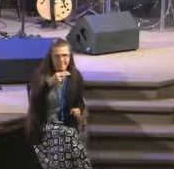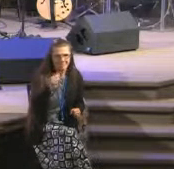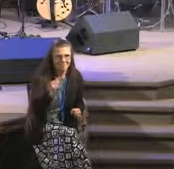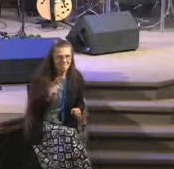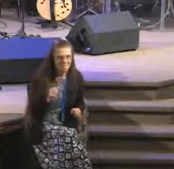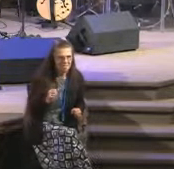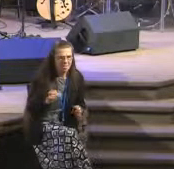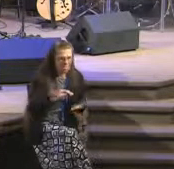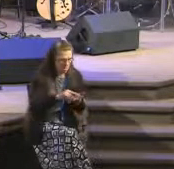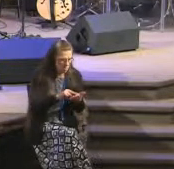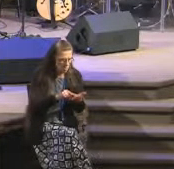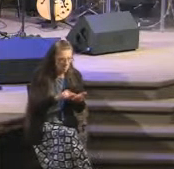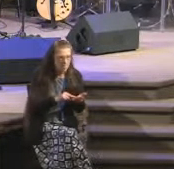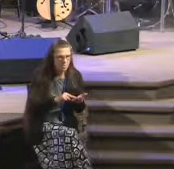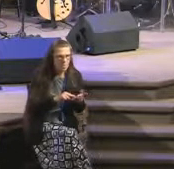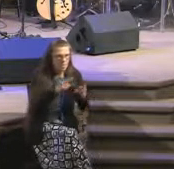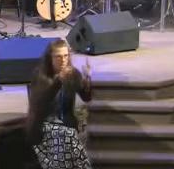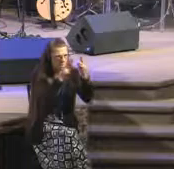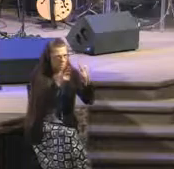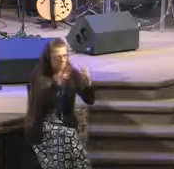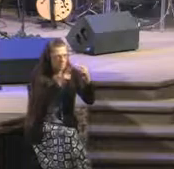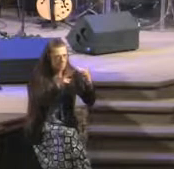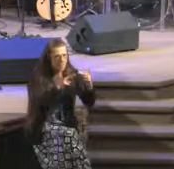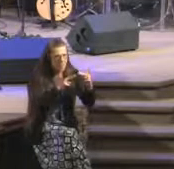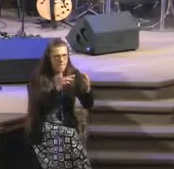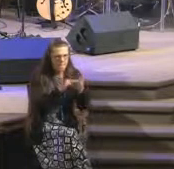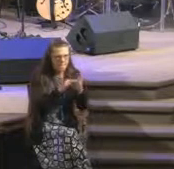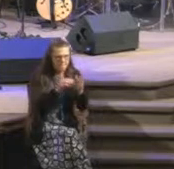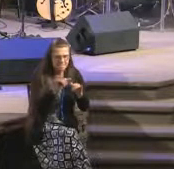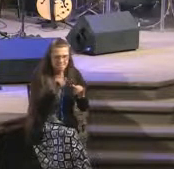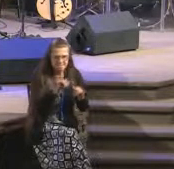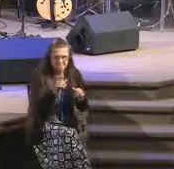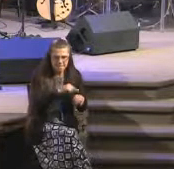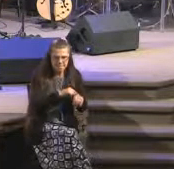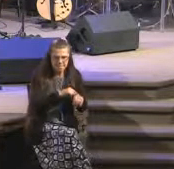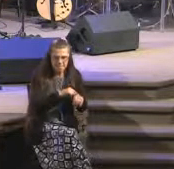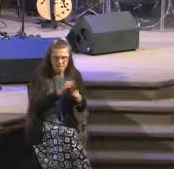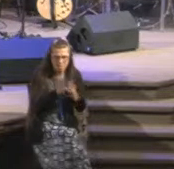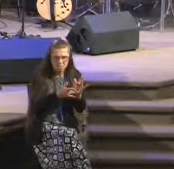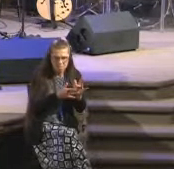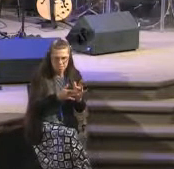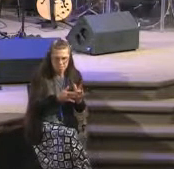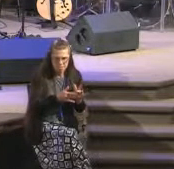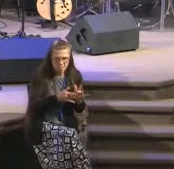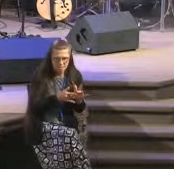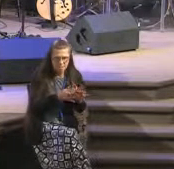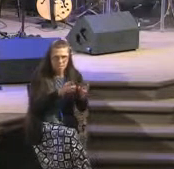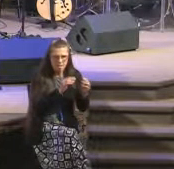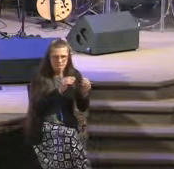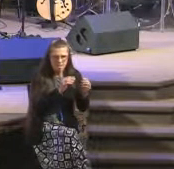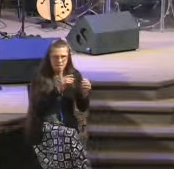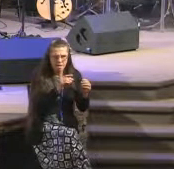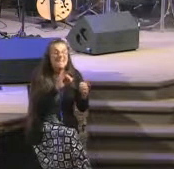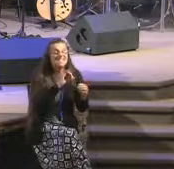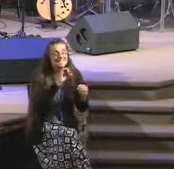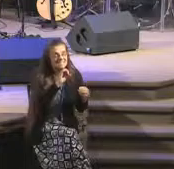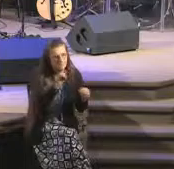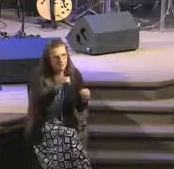and prophesying their messages at the same time. Ezekiel was trained to be a priest